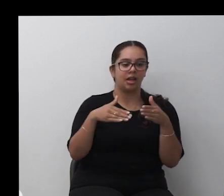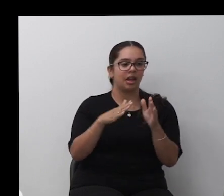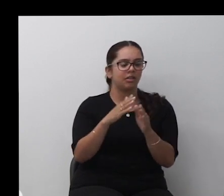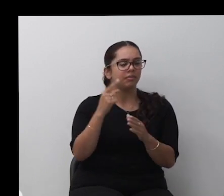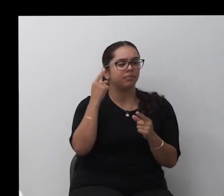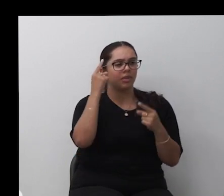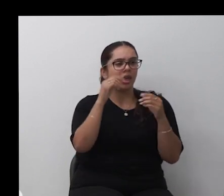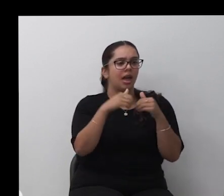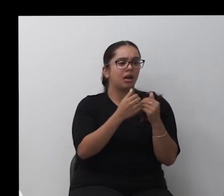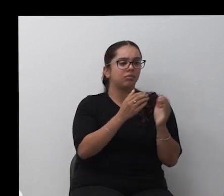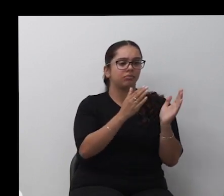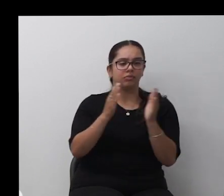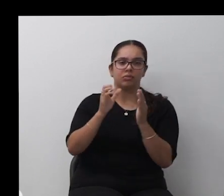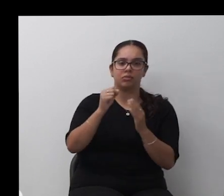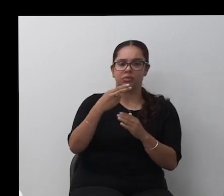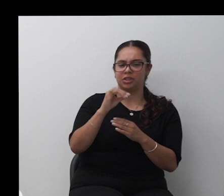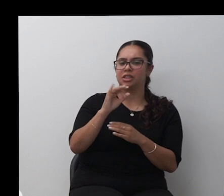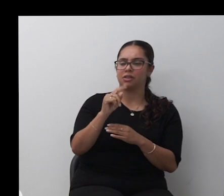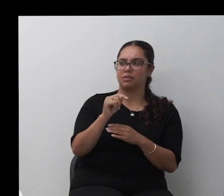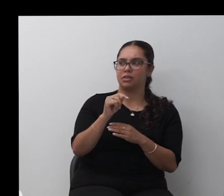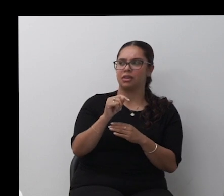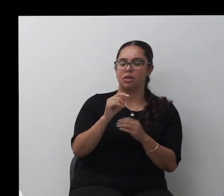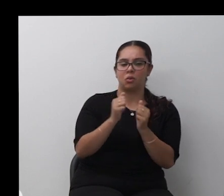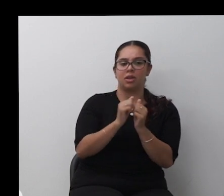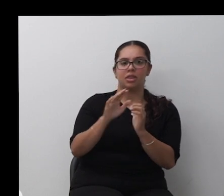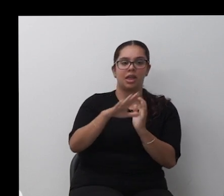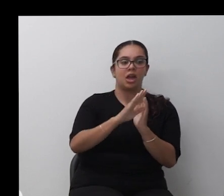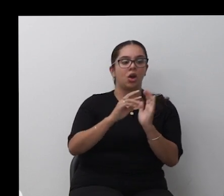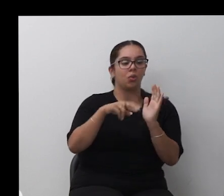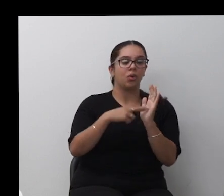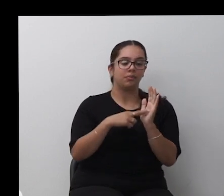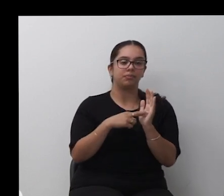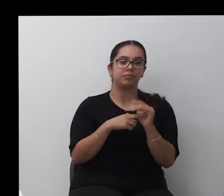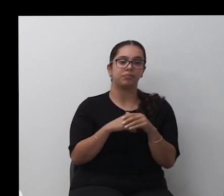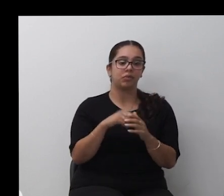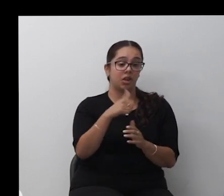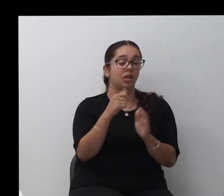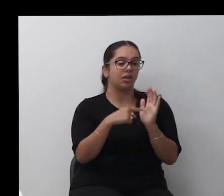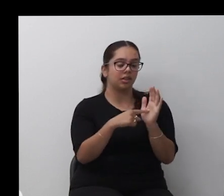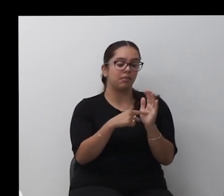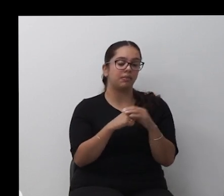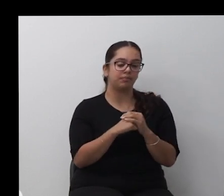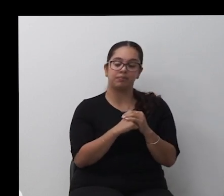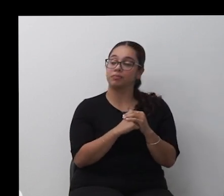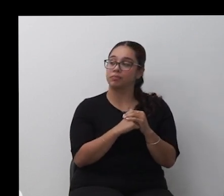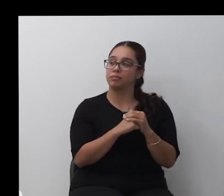think about how to shift in terms of the different roles for staff, right? Or another example